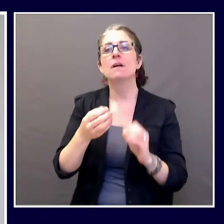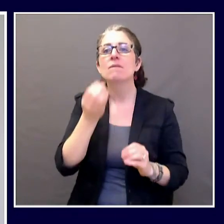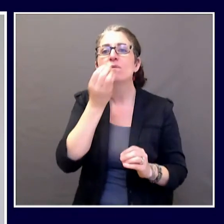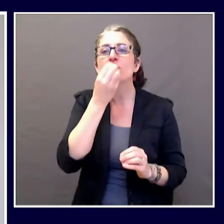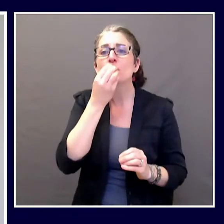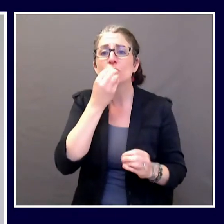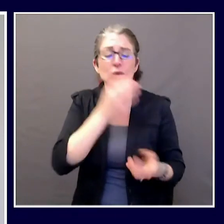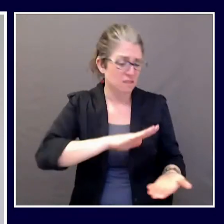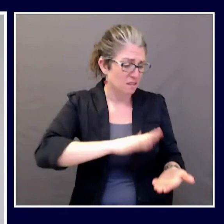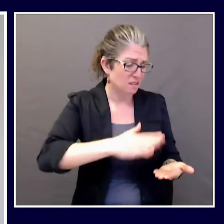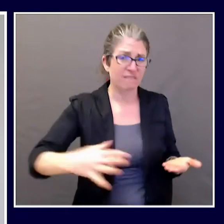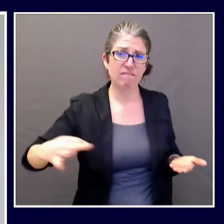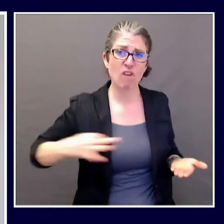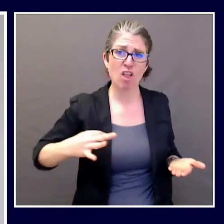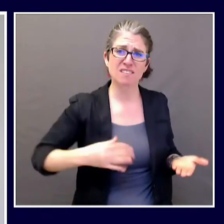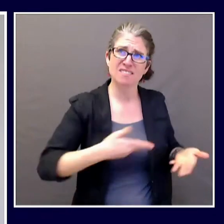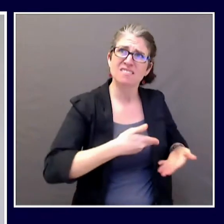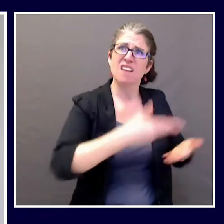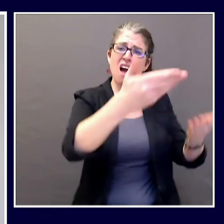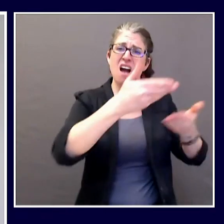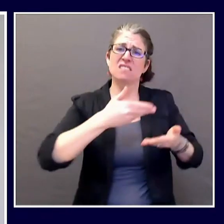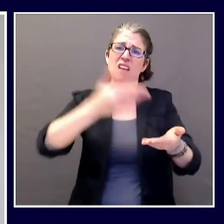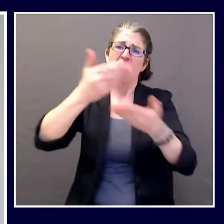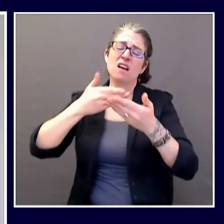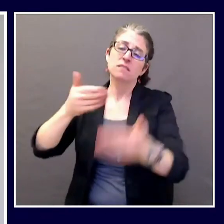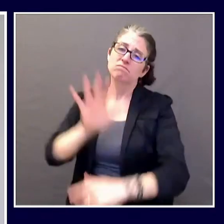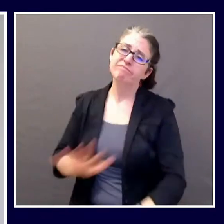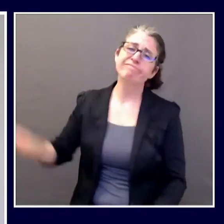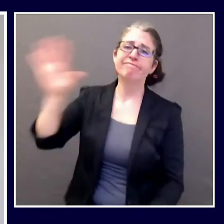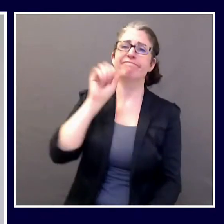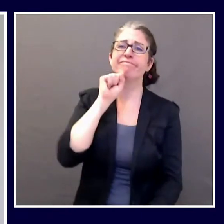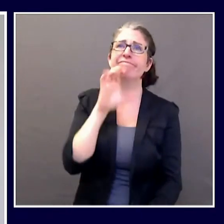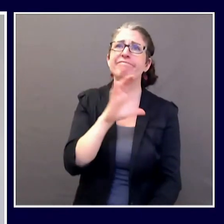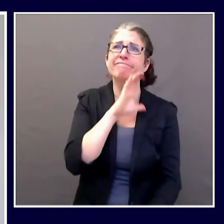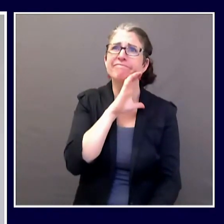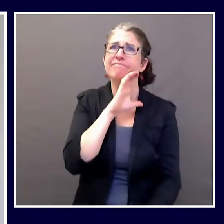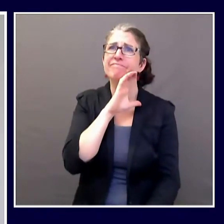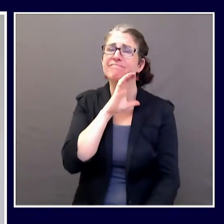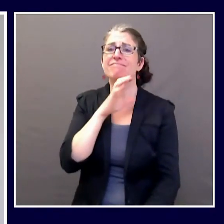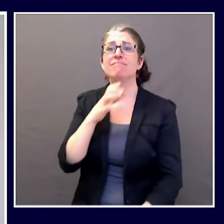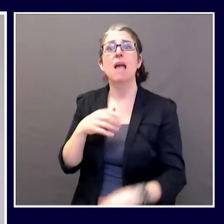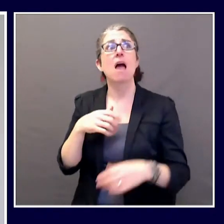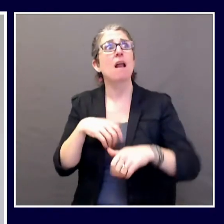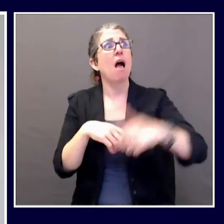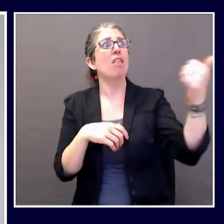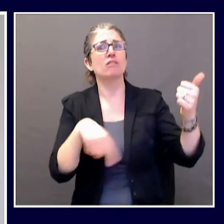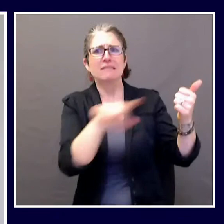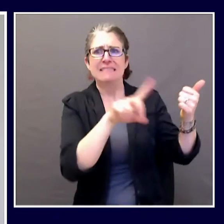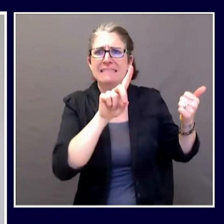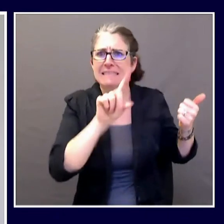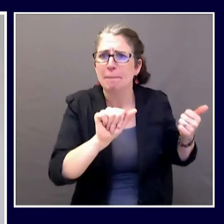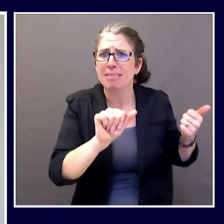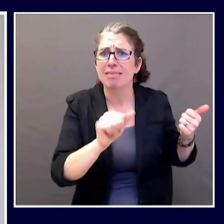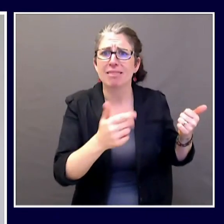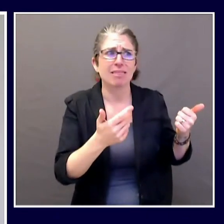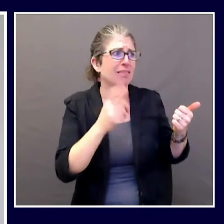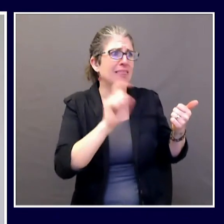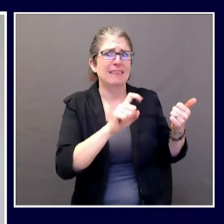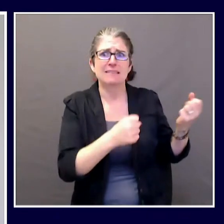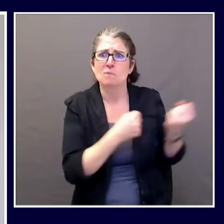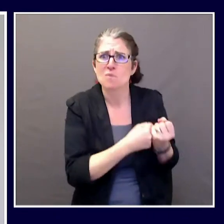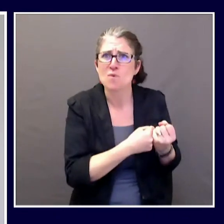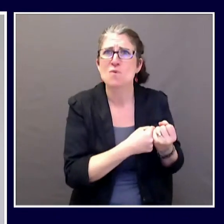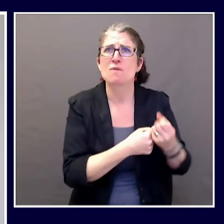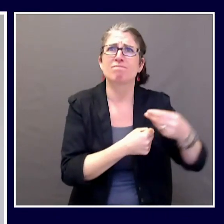were sheltering in their homes throughout the year of 2020 by area agencies on aging, their community